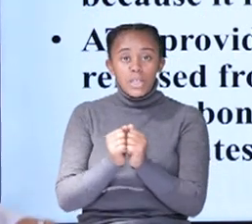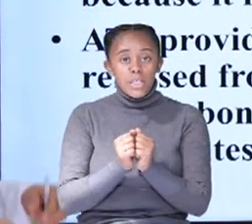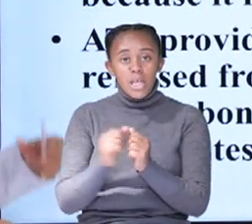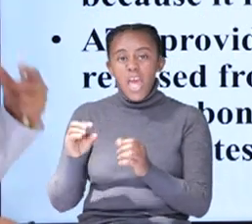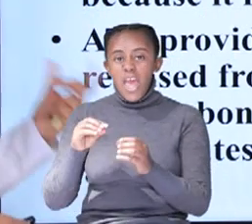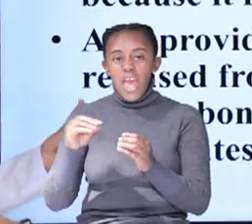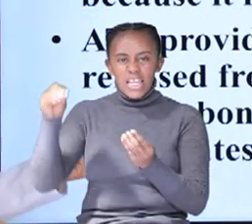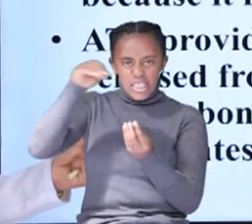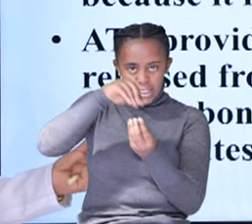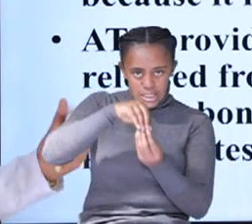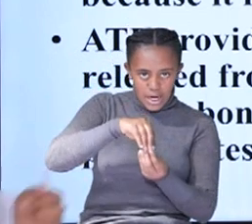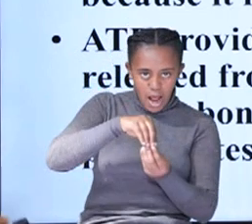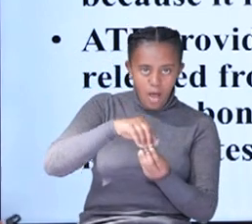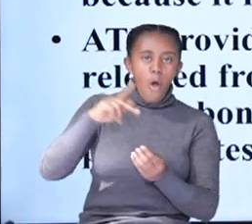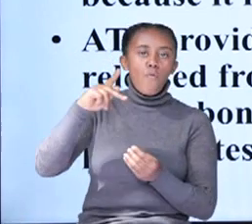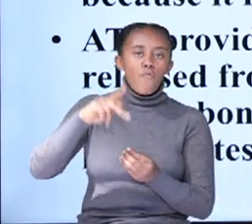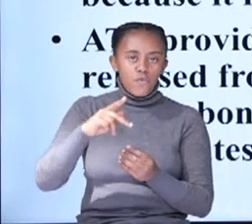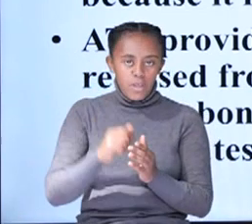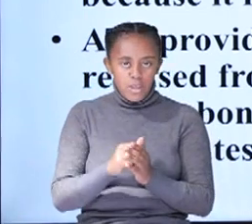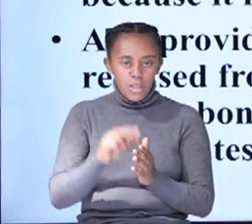extra phosphates,